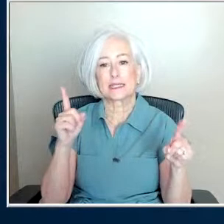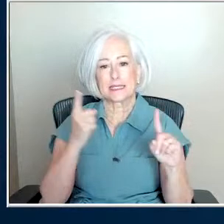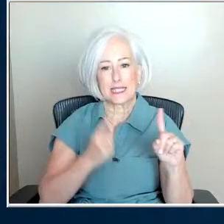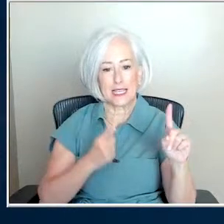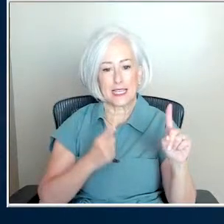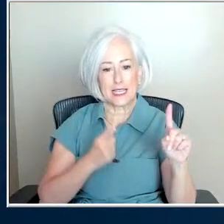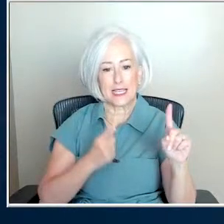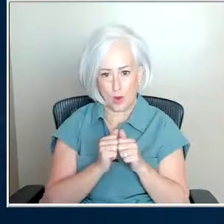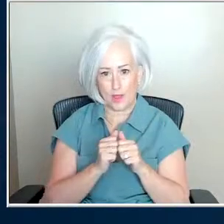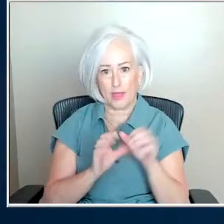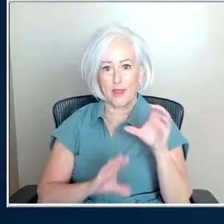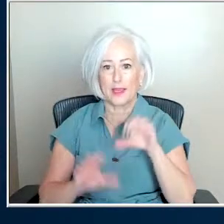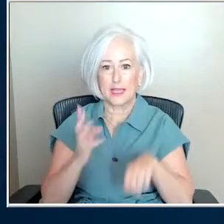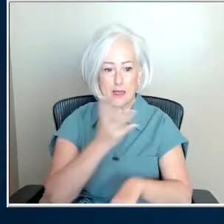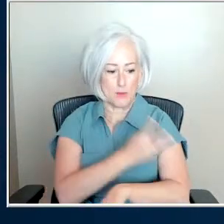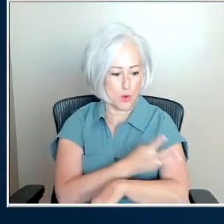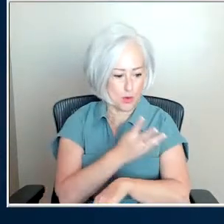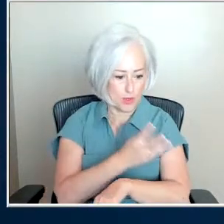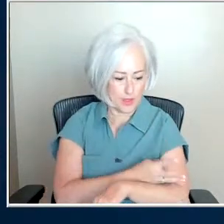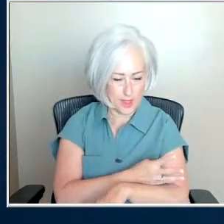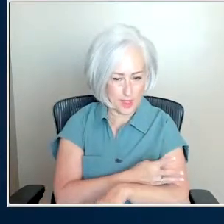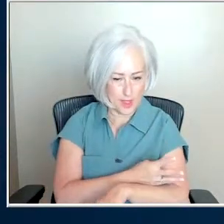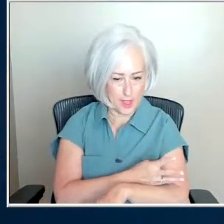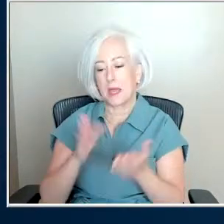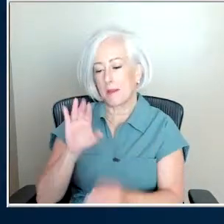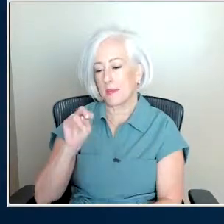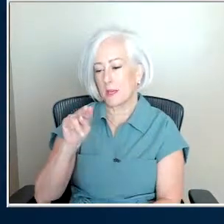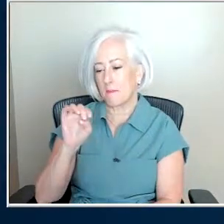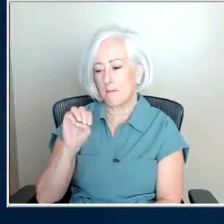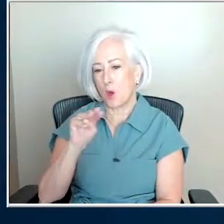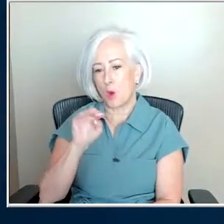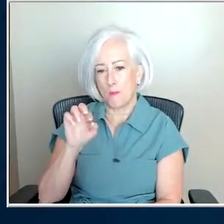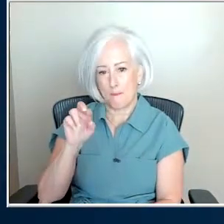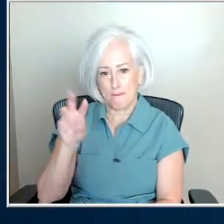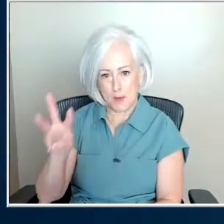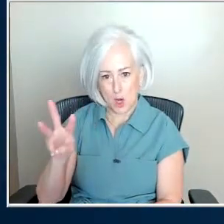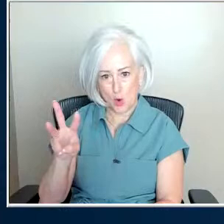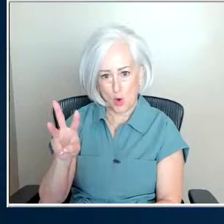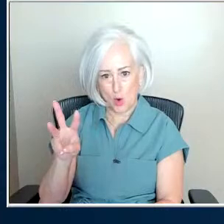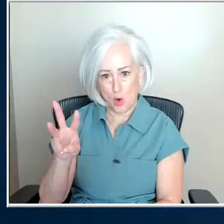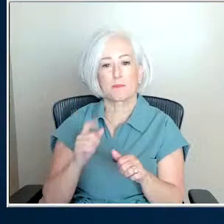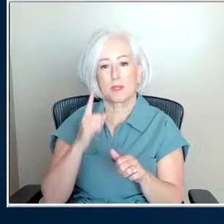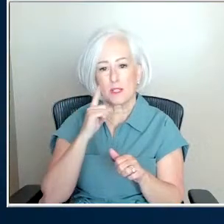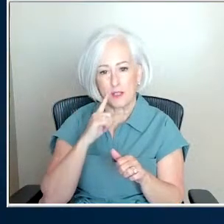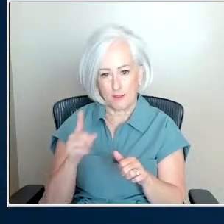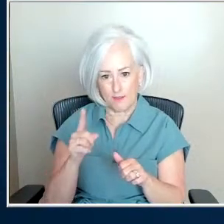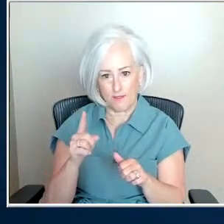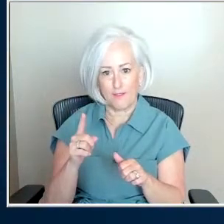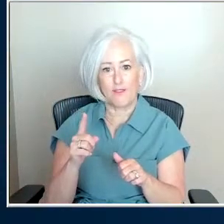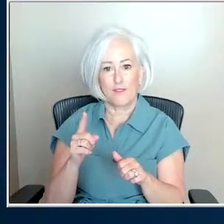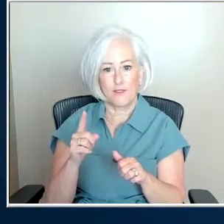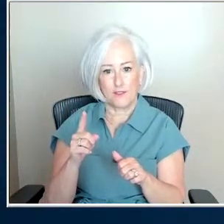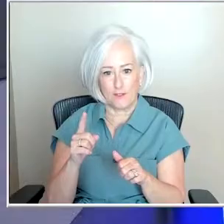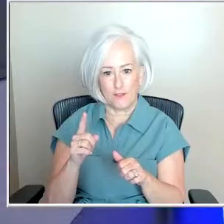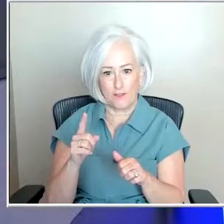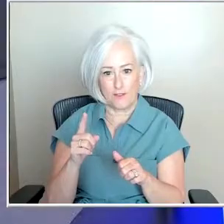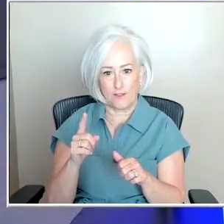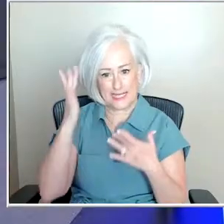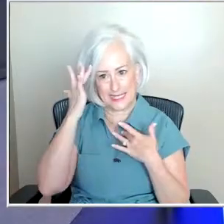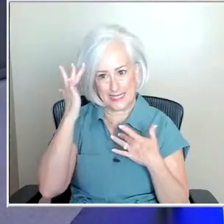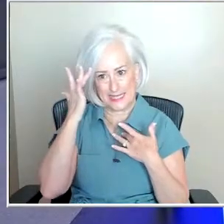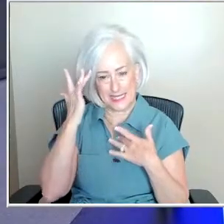stem cell transplantation could be a consideration for relapse refractory disease. Does chemo